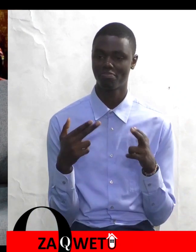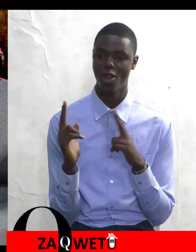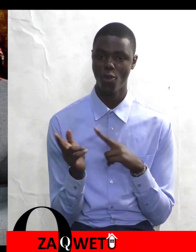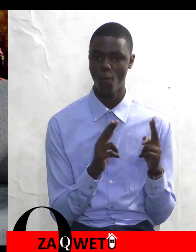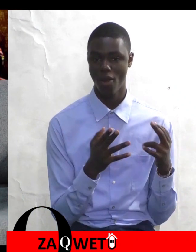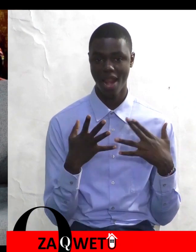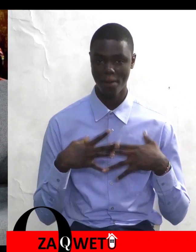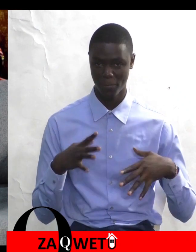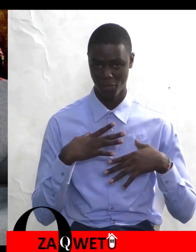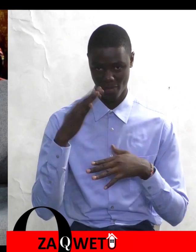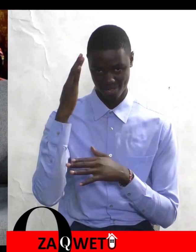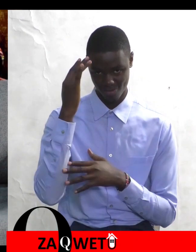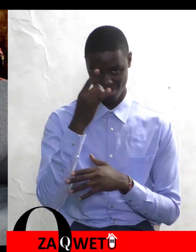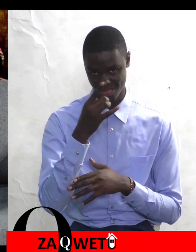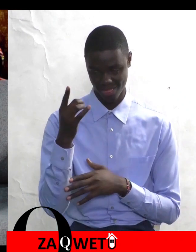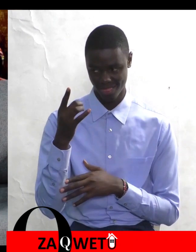actually, mfanyo venye wamenzoya.